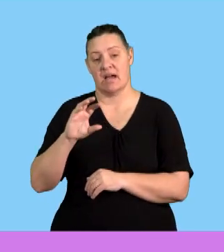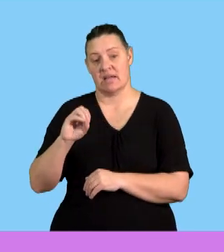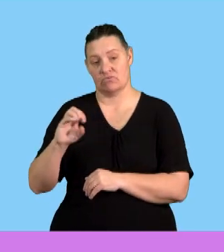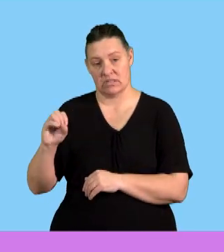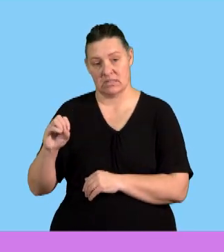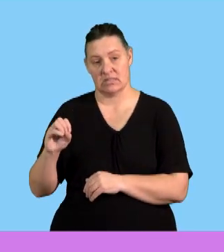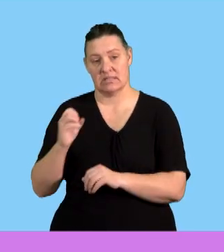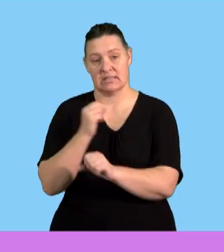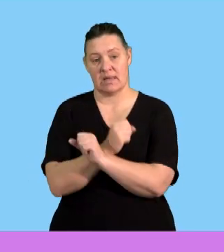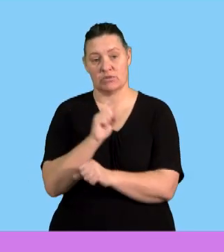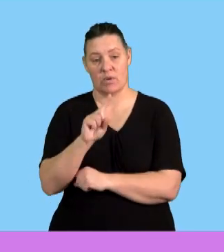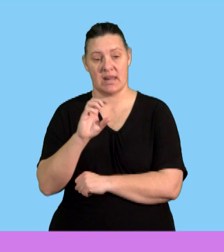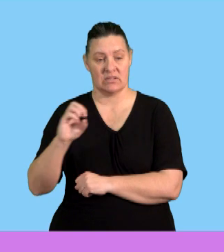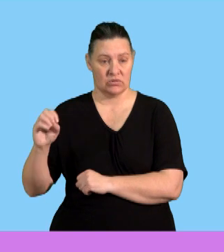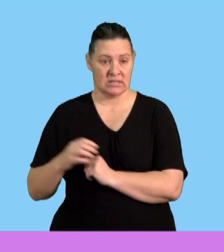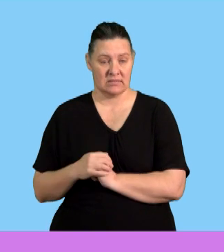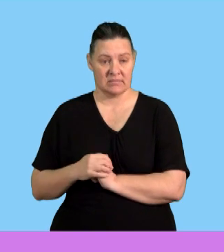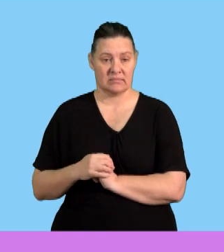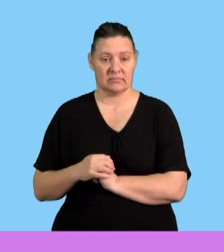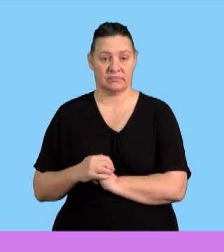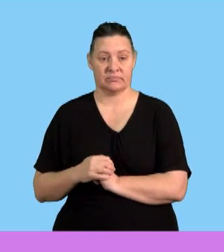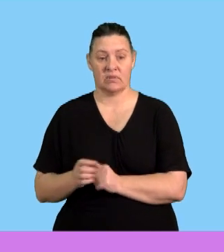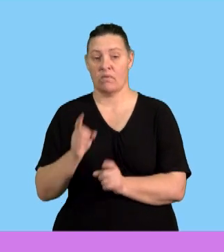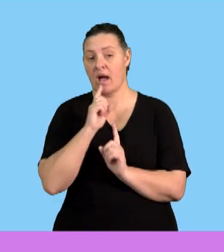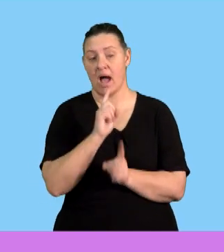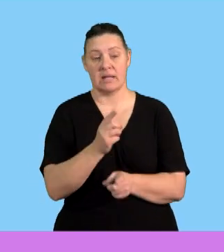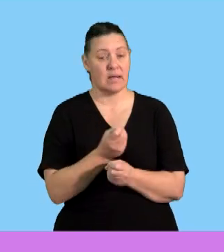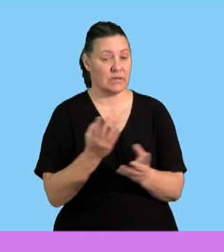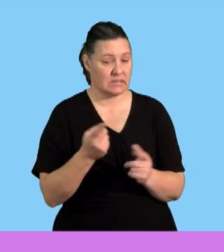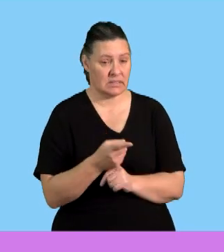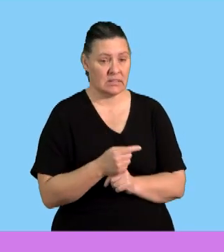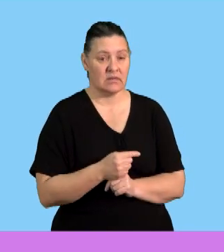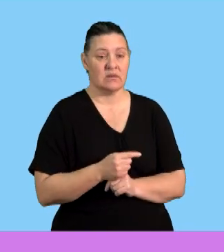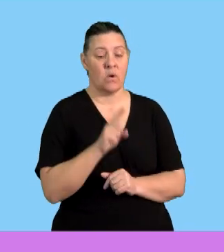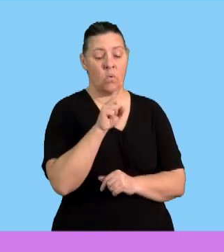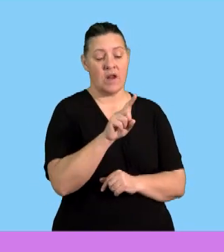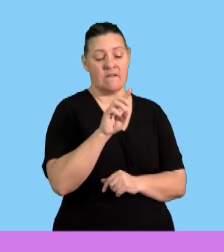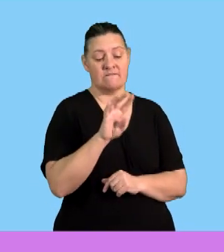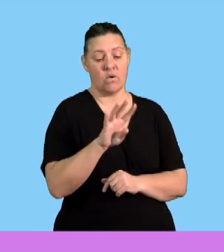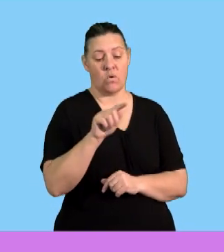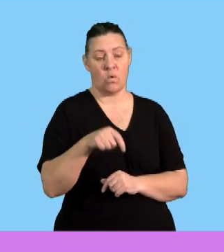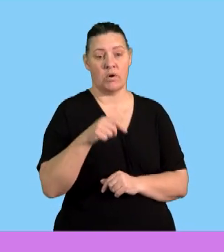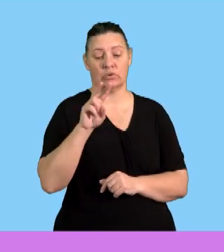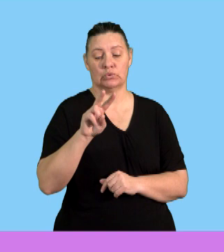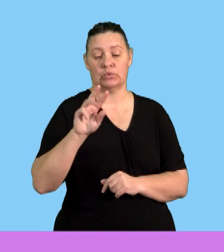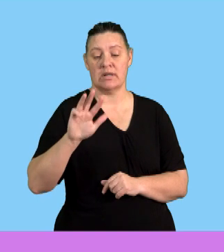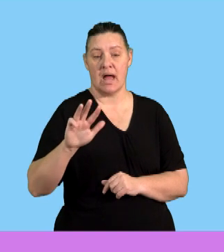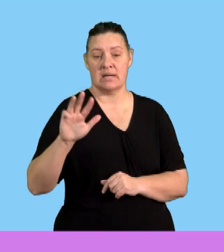17,500 times 100. And then our answer is